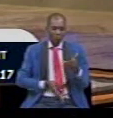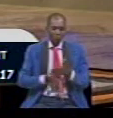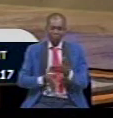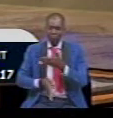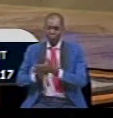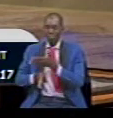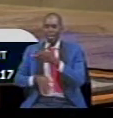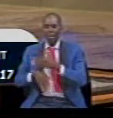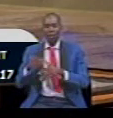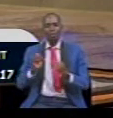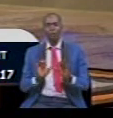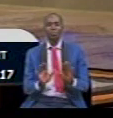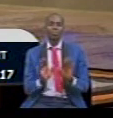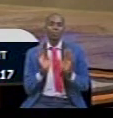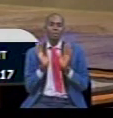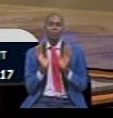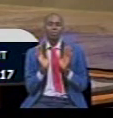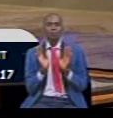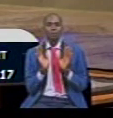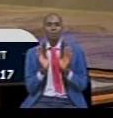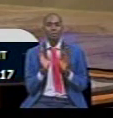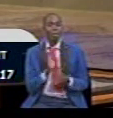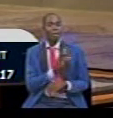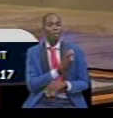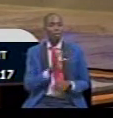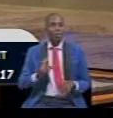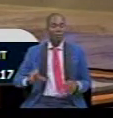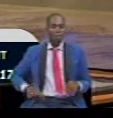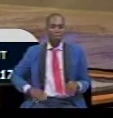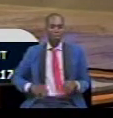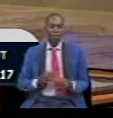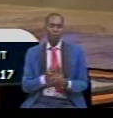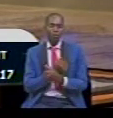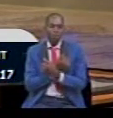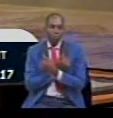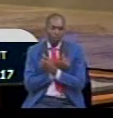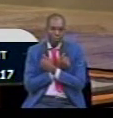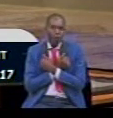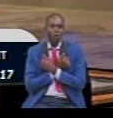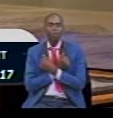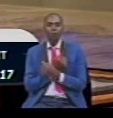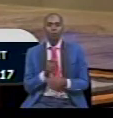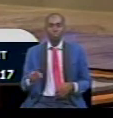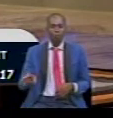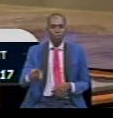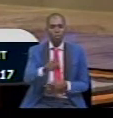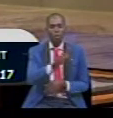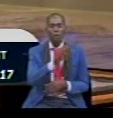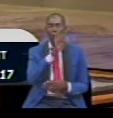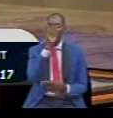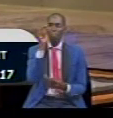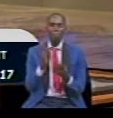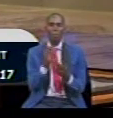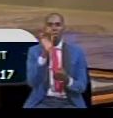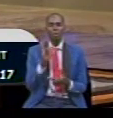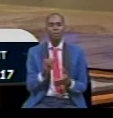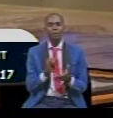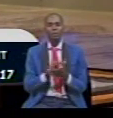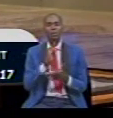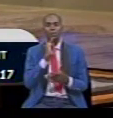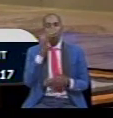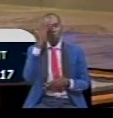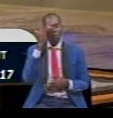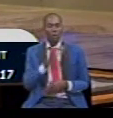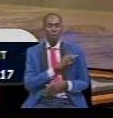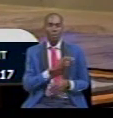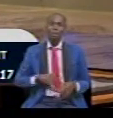out fear. Christ loved them perfectly. That's why he came